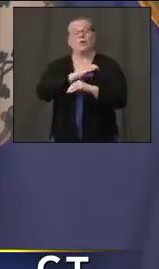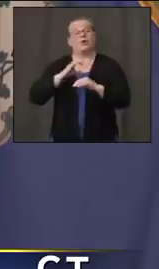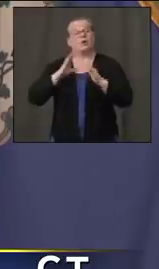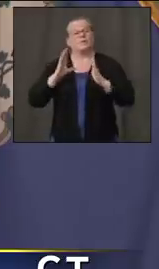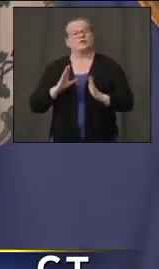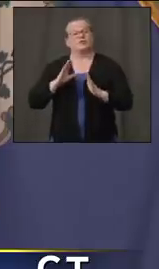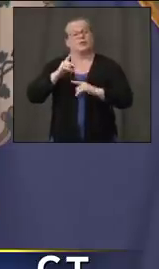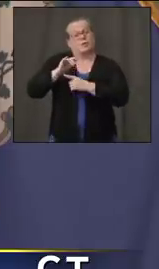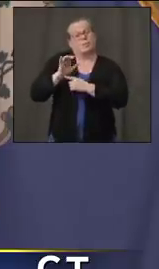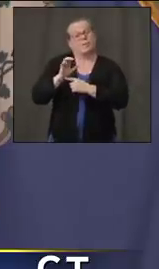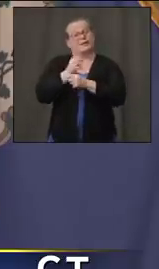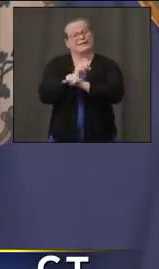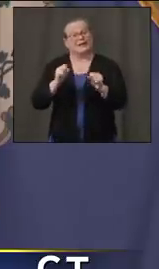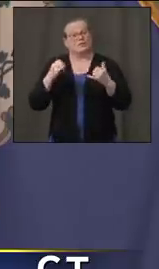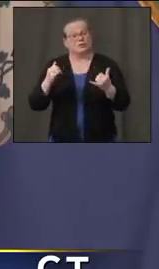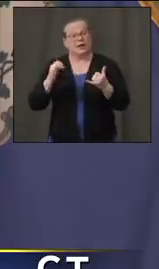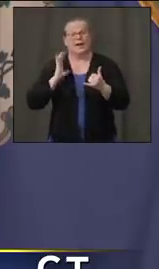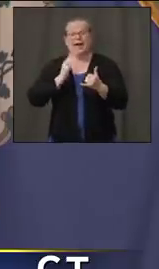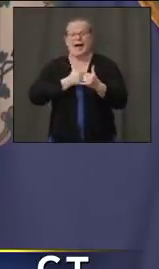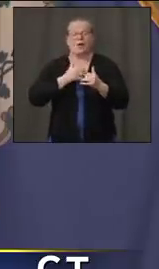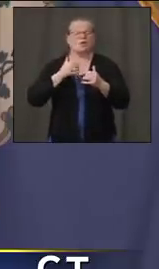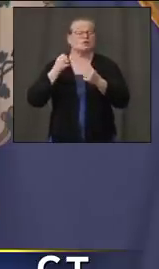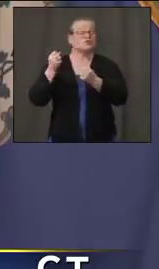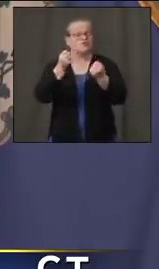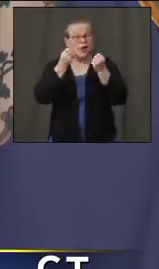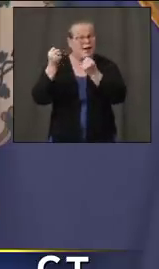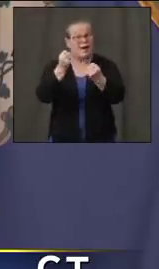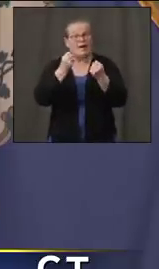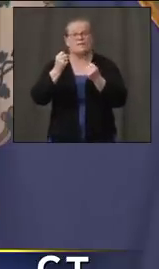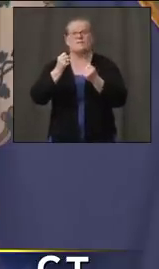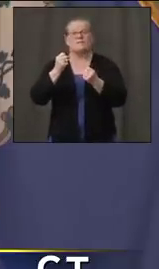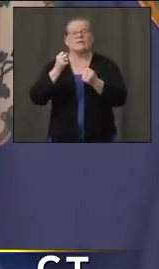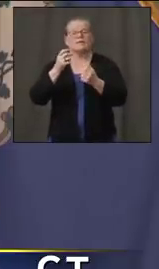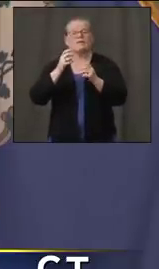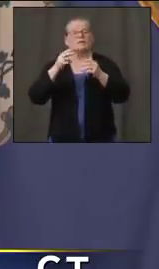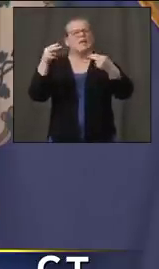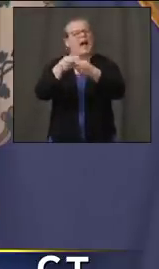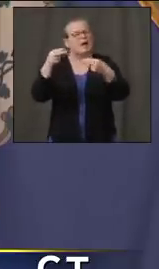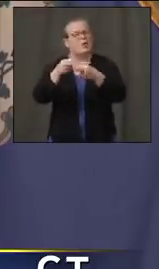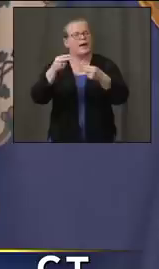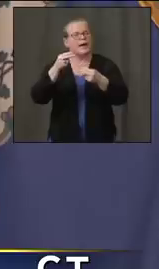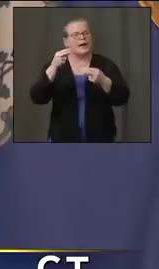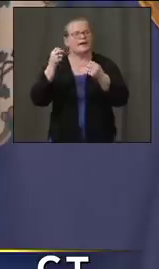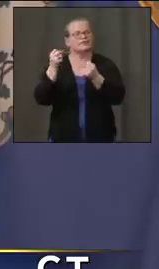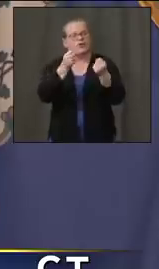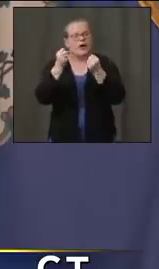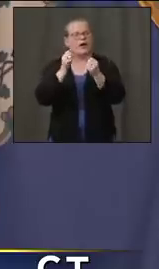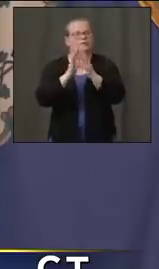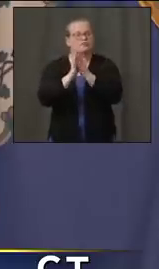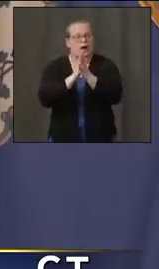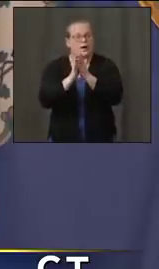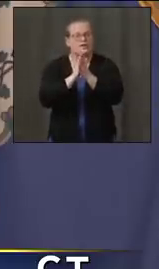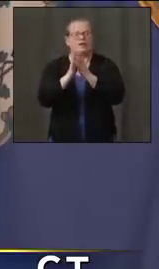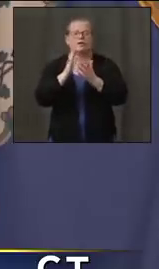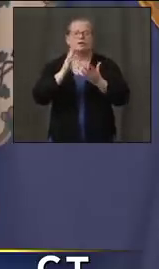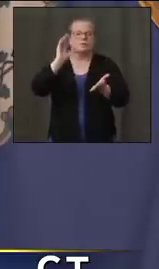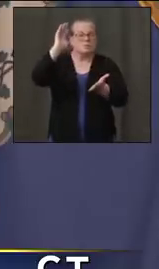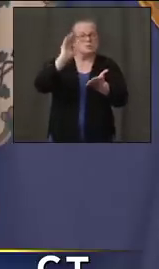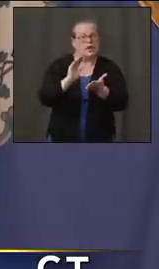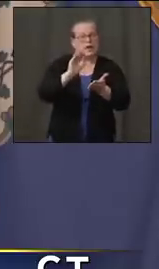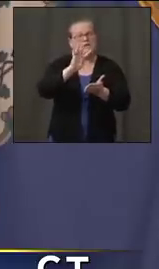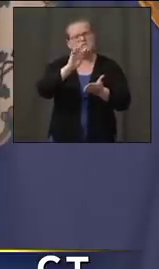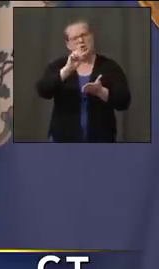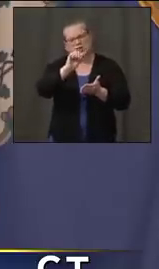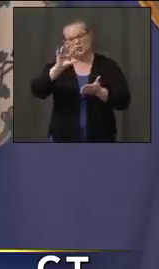know, our transportation, car traffic was down 40 to 50%. Now he estimates it's probably